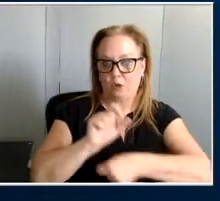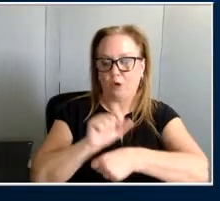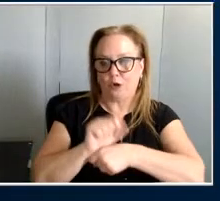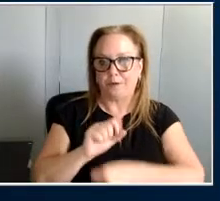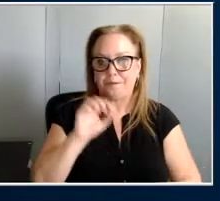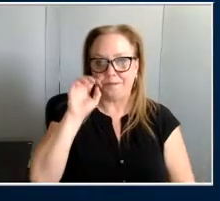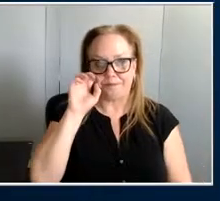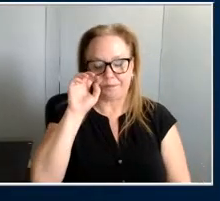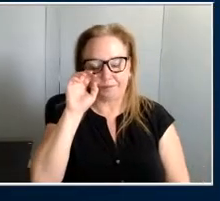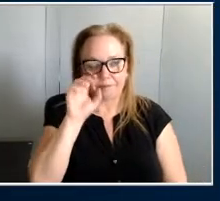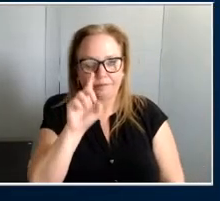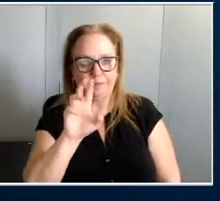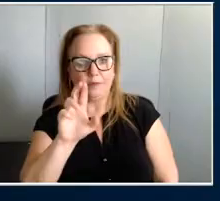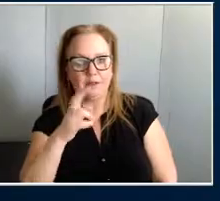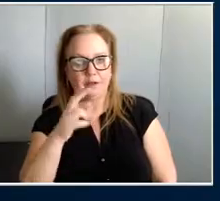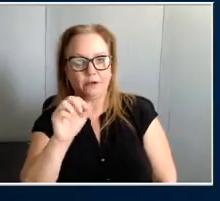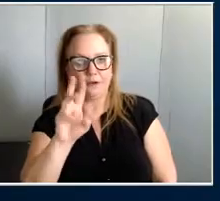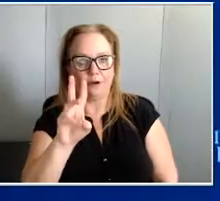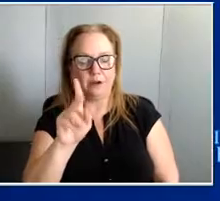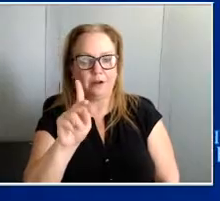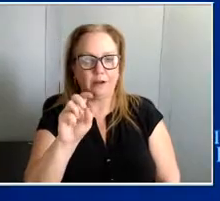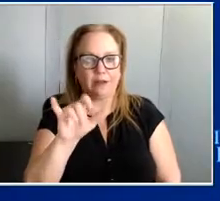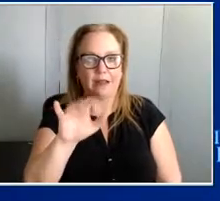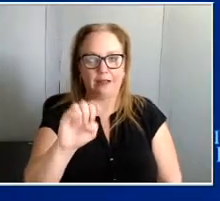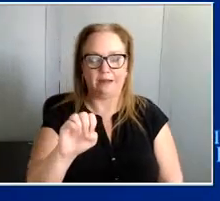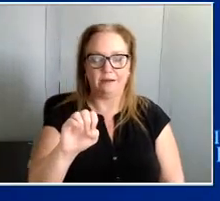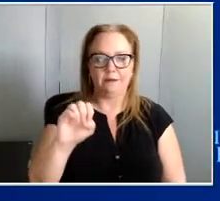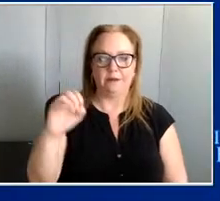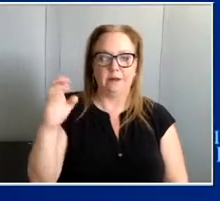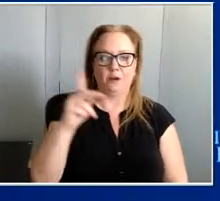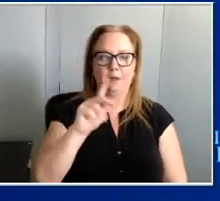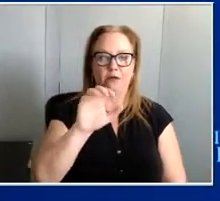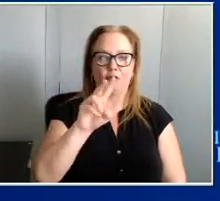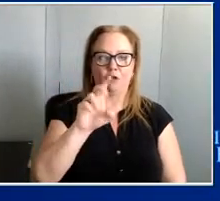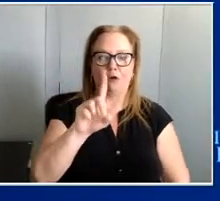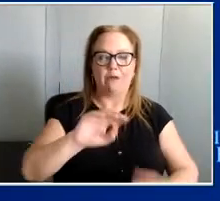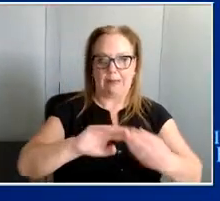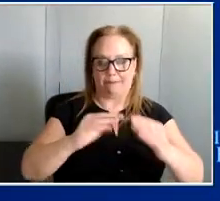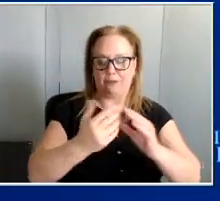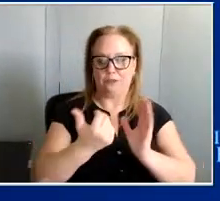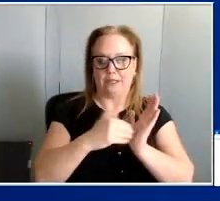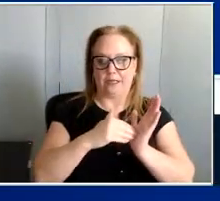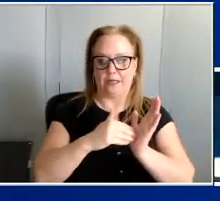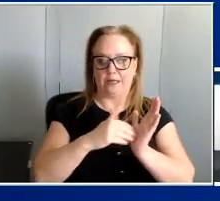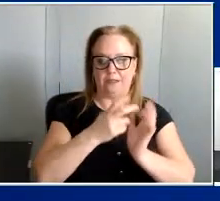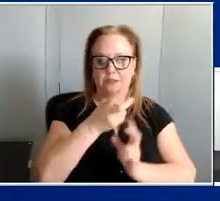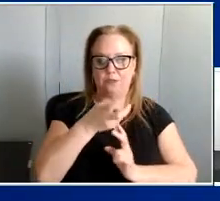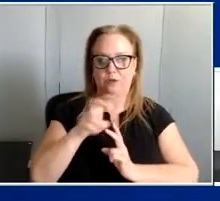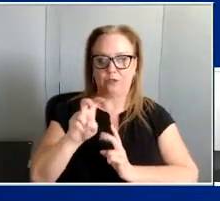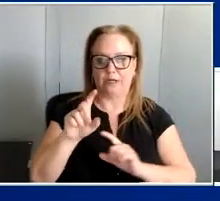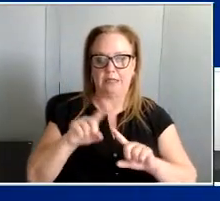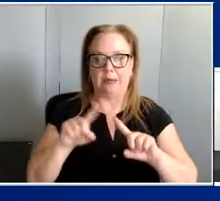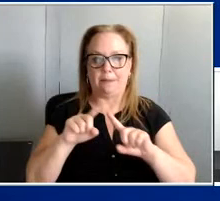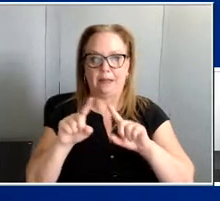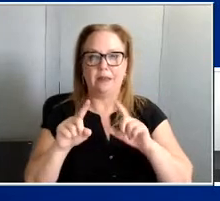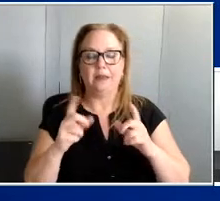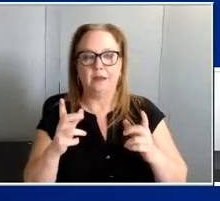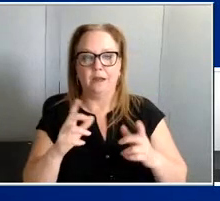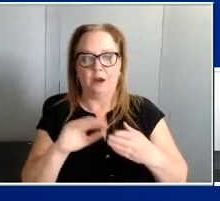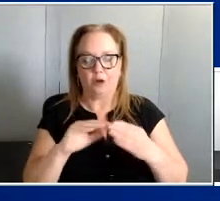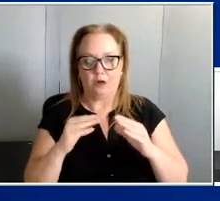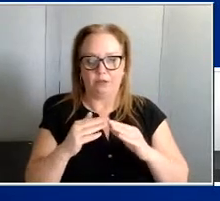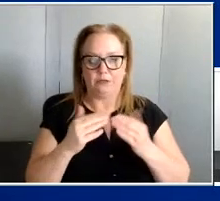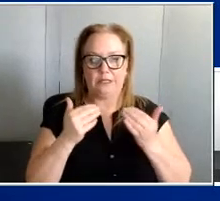Dr. Hawkeye. Yeah, I think just going back to our COVID numbers, kind of switching gears a little bit, and I think it's good that our numbers continue